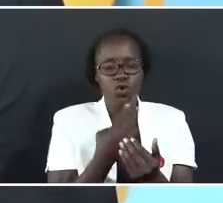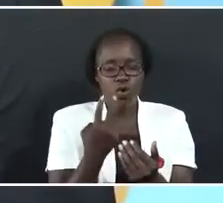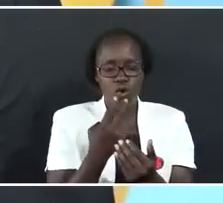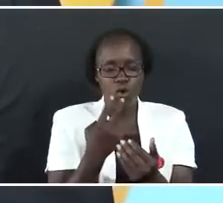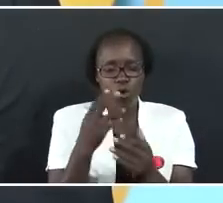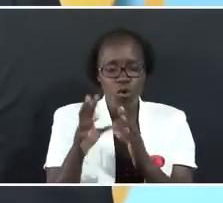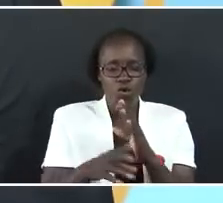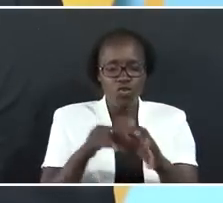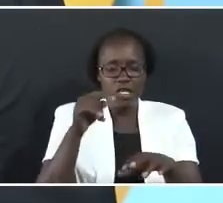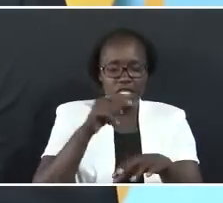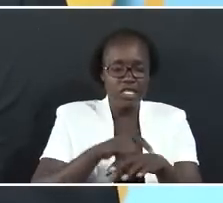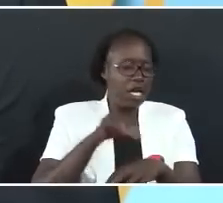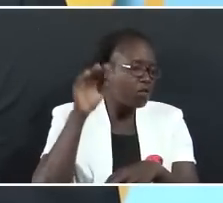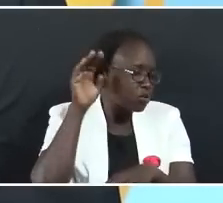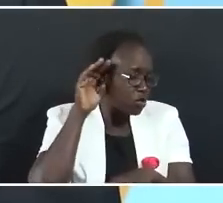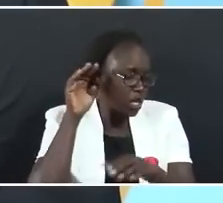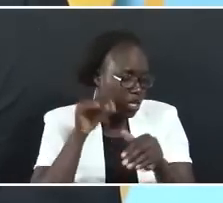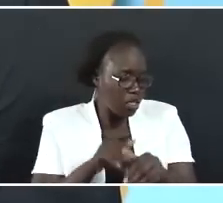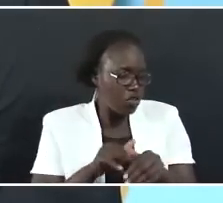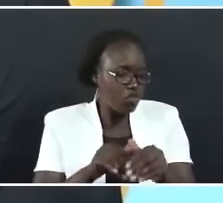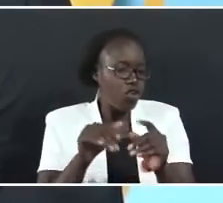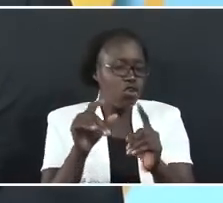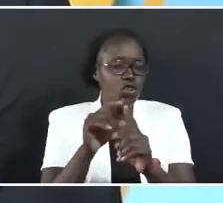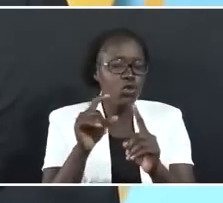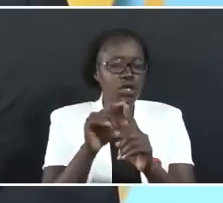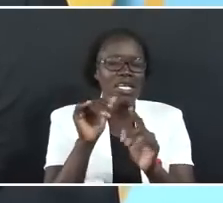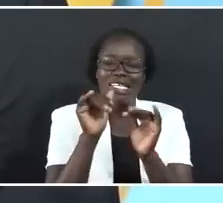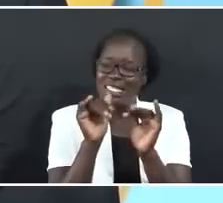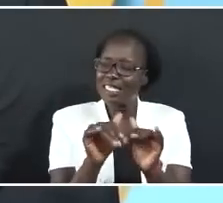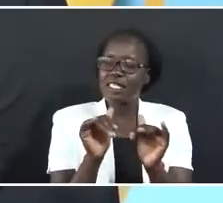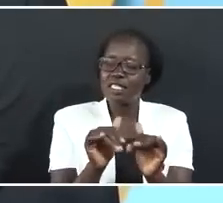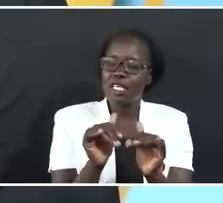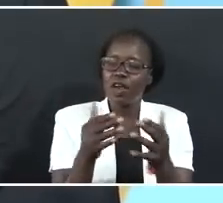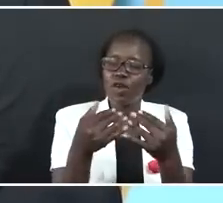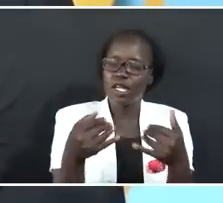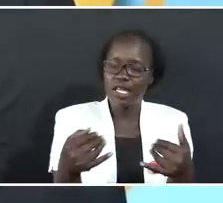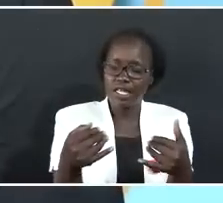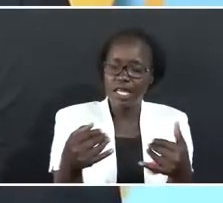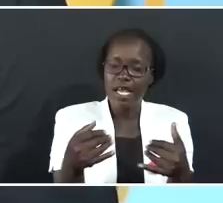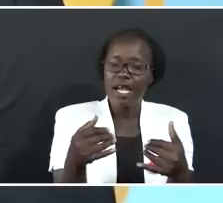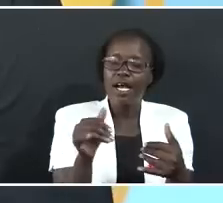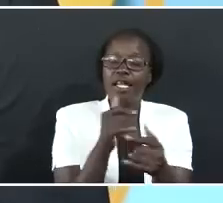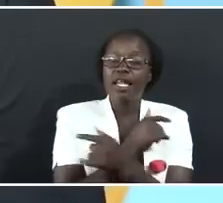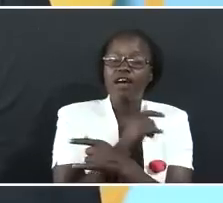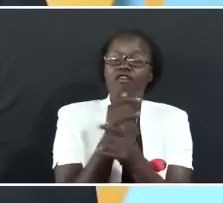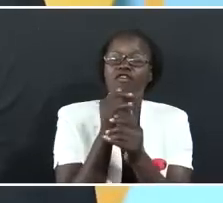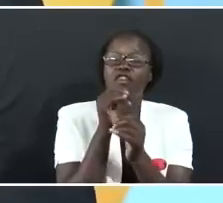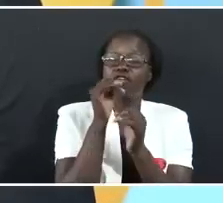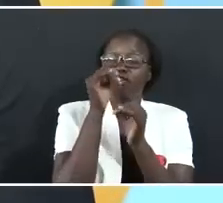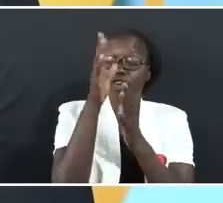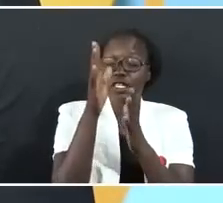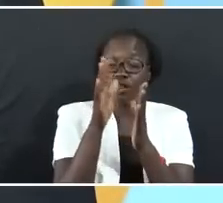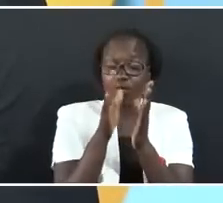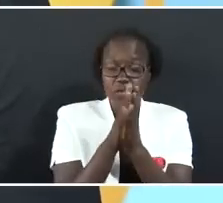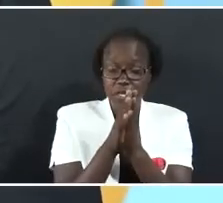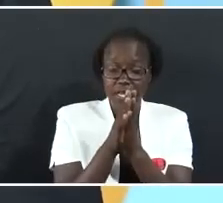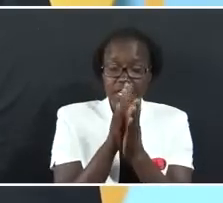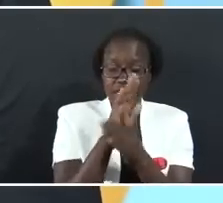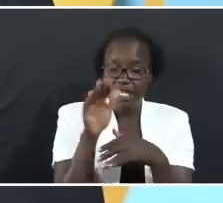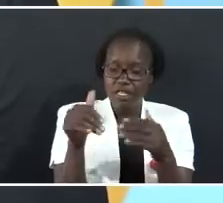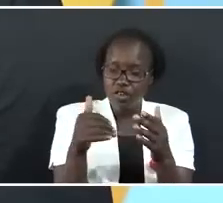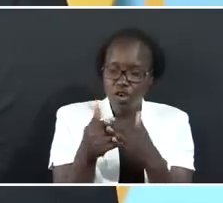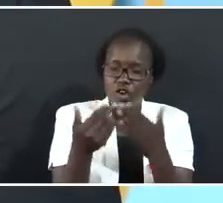will find time to hear and follow with this word that remains online. Loving Father, we pray that all said and